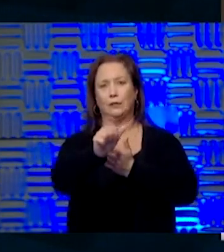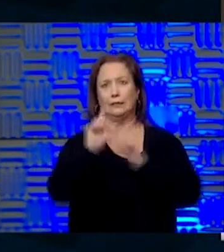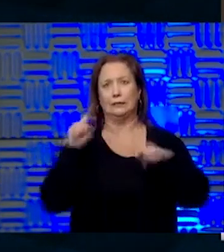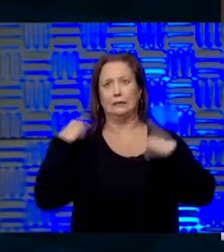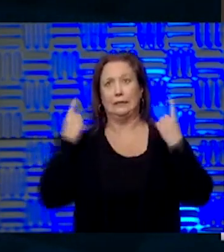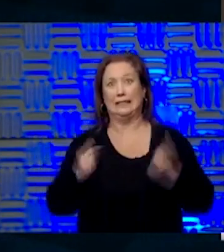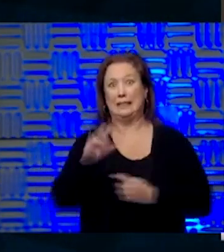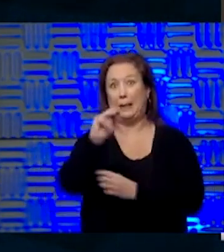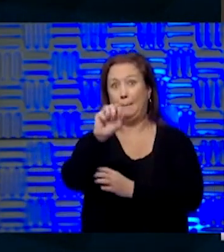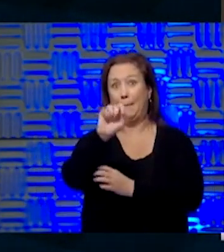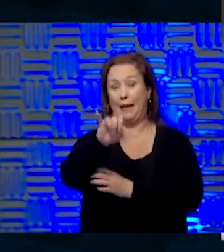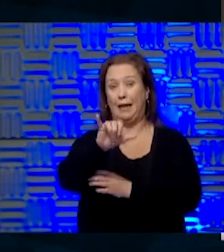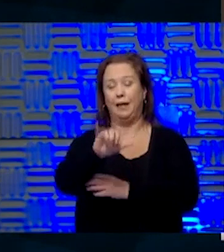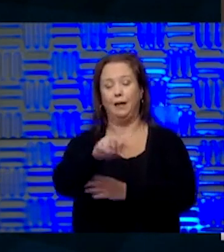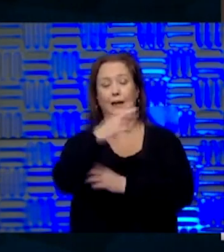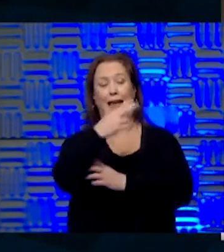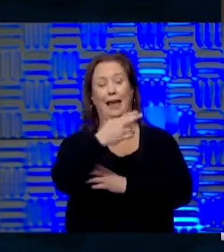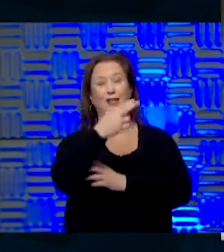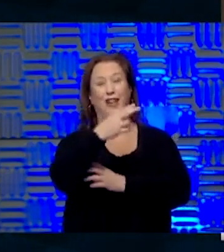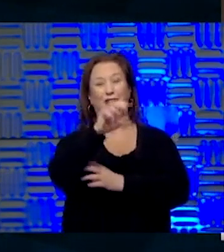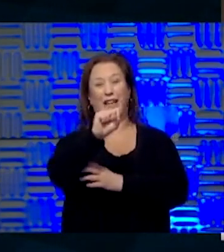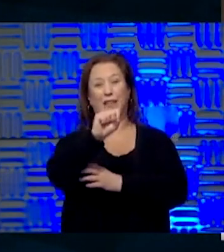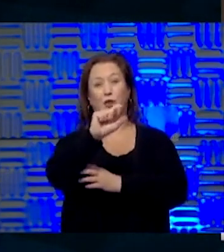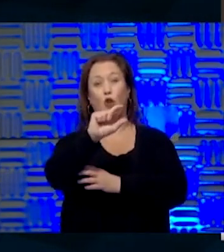May in a HHS grant.